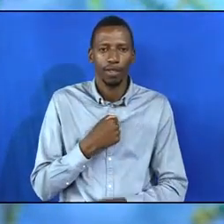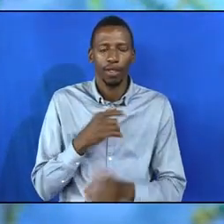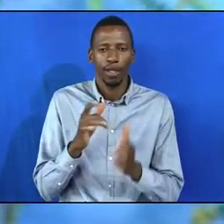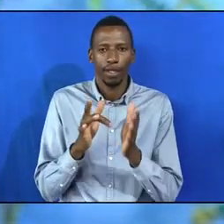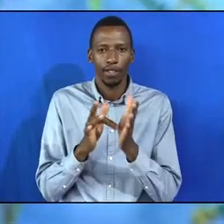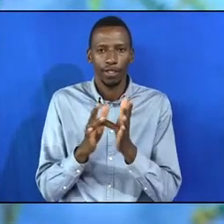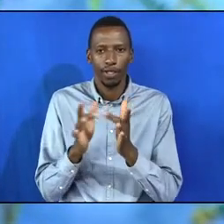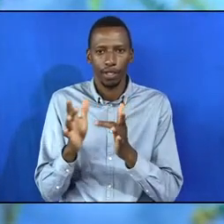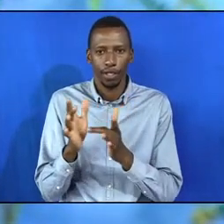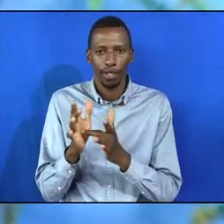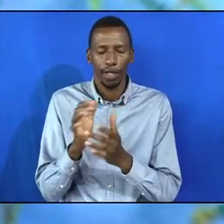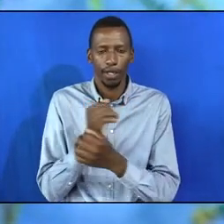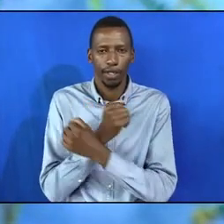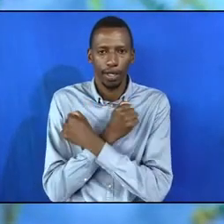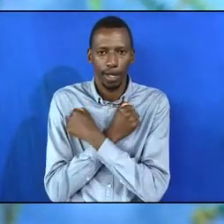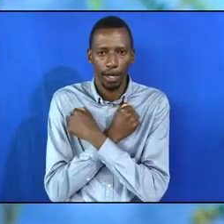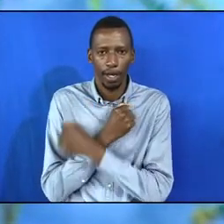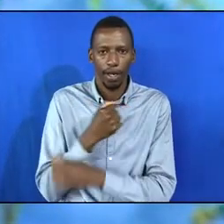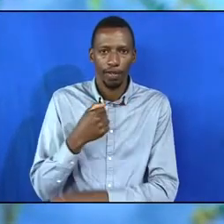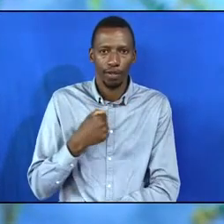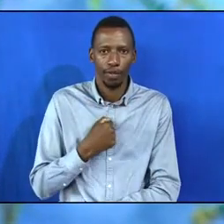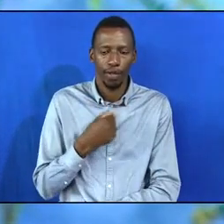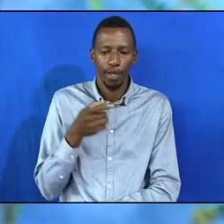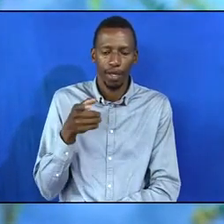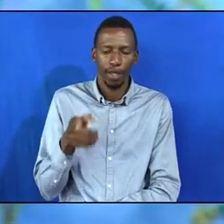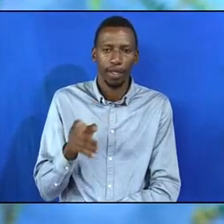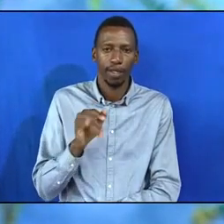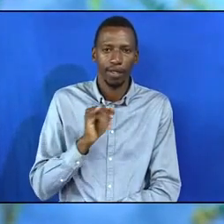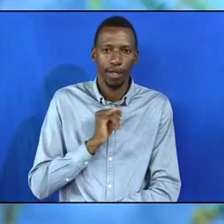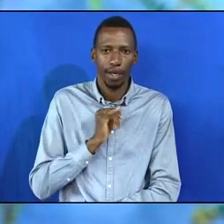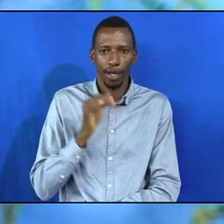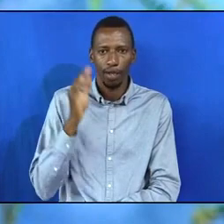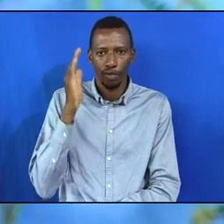Jesus loves me, this I